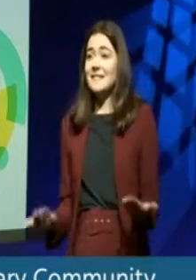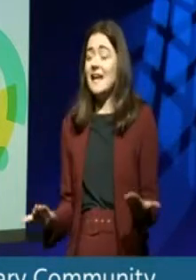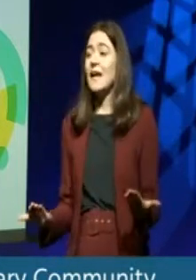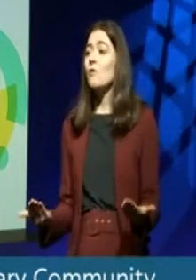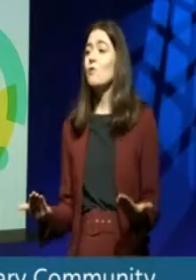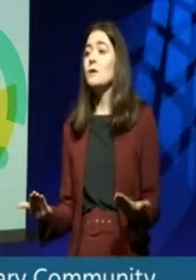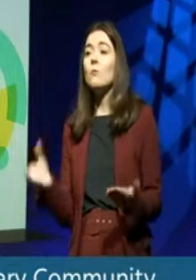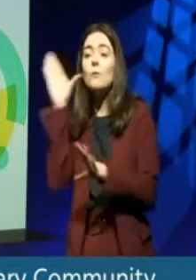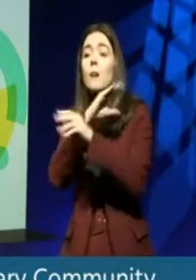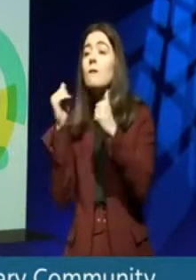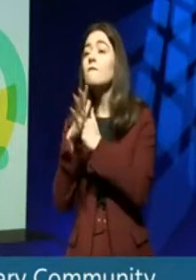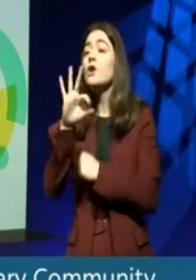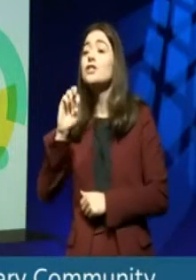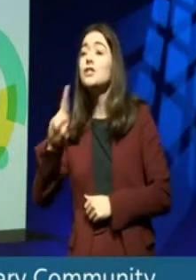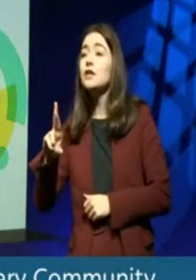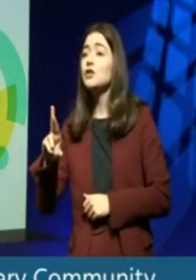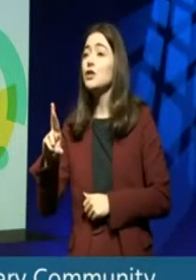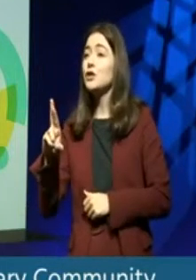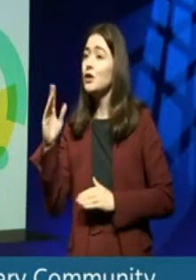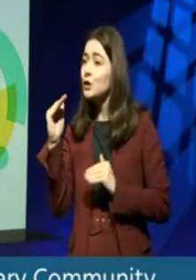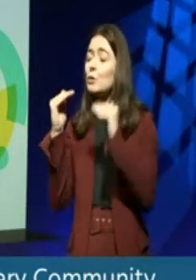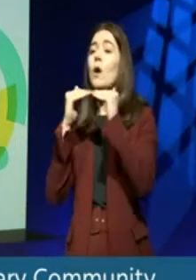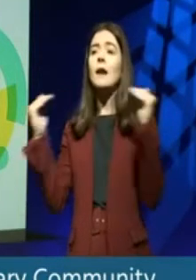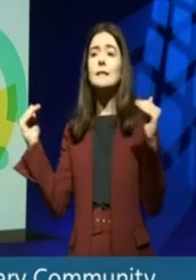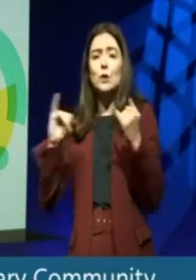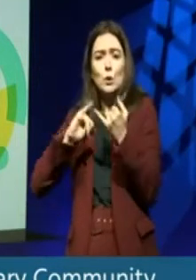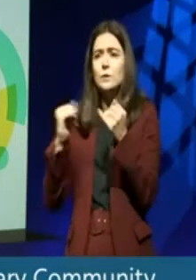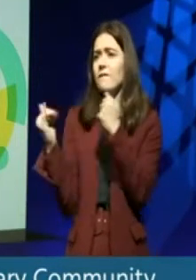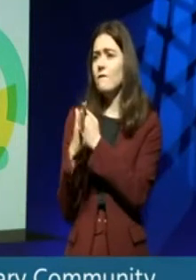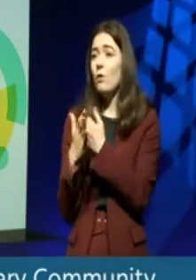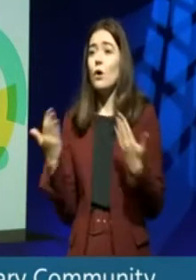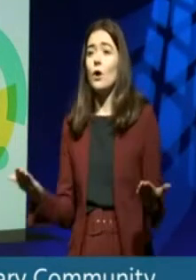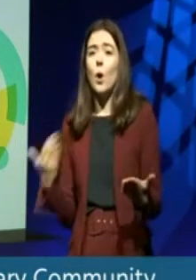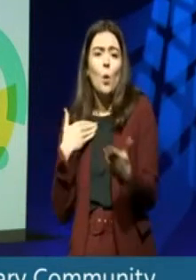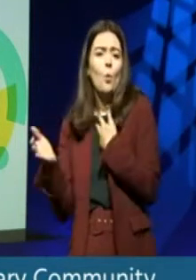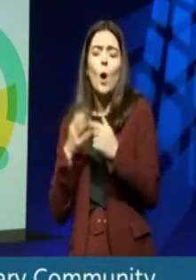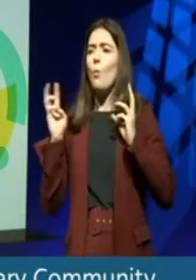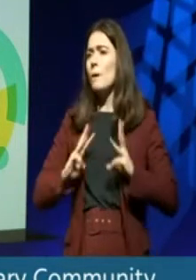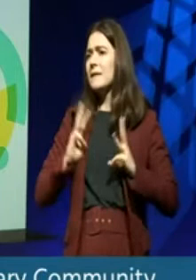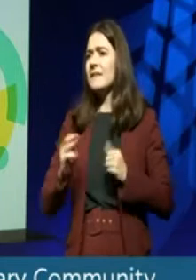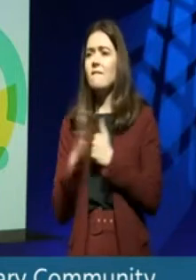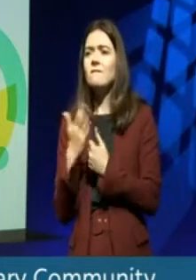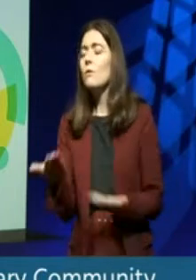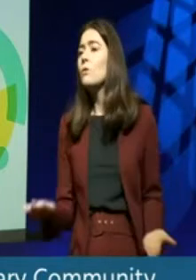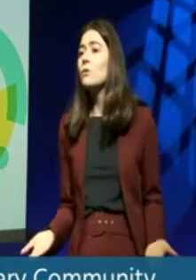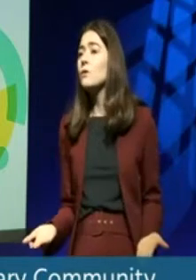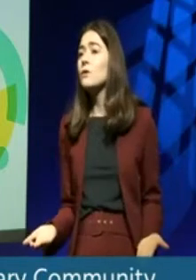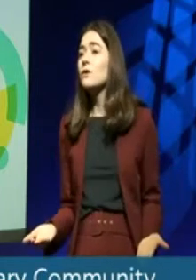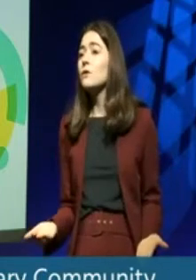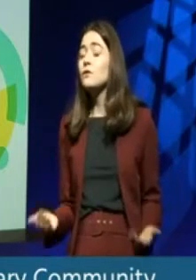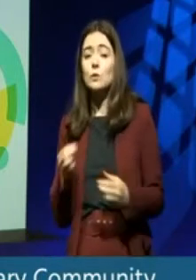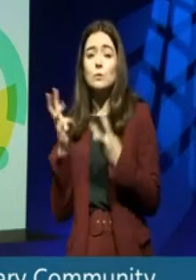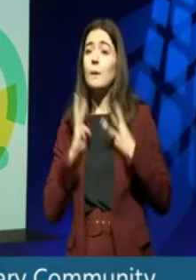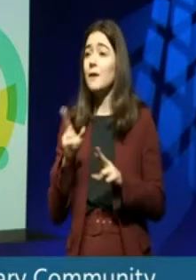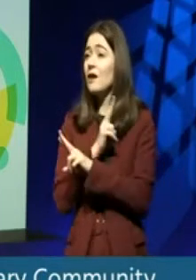when we look for gender equality, who's the gender equality for? Is it what women is that equality for the women that's not around the tables? And for